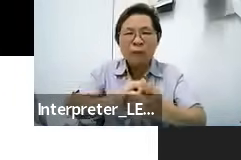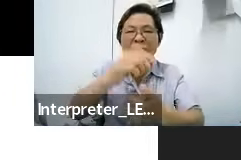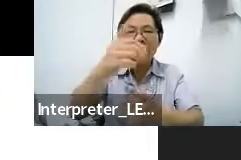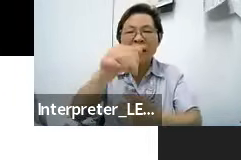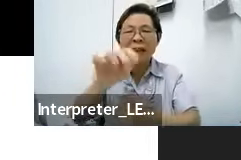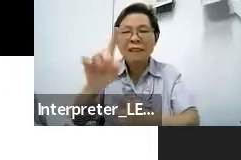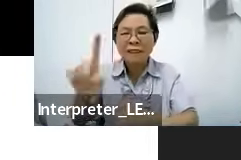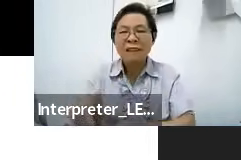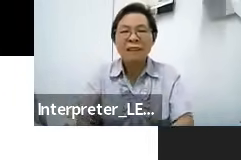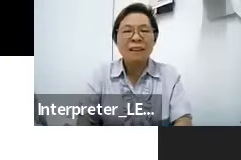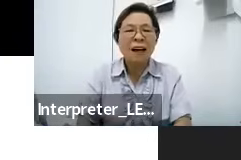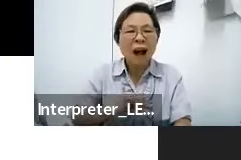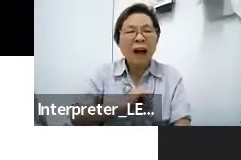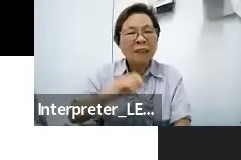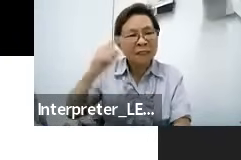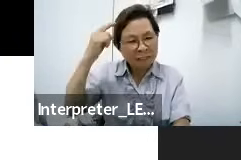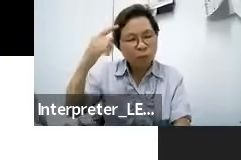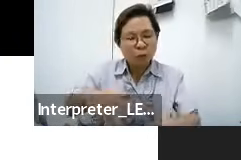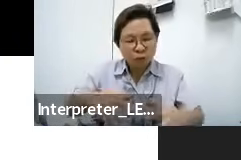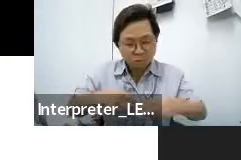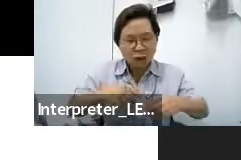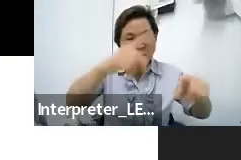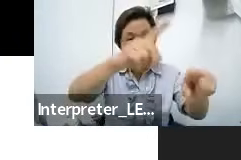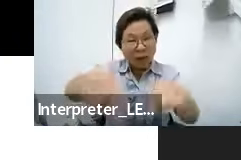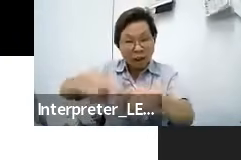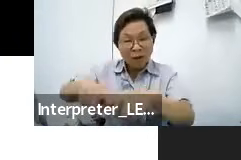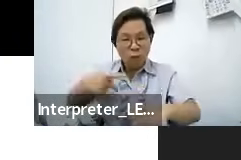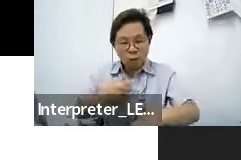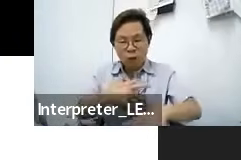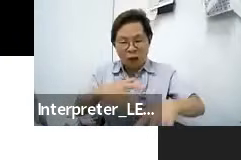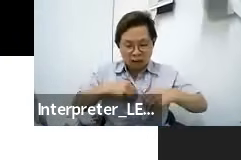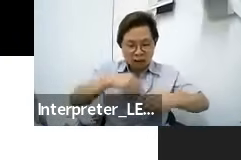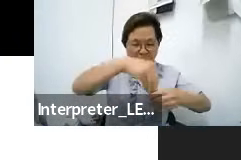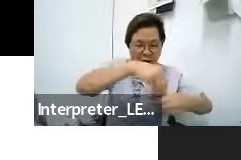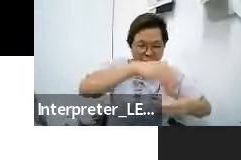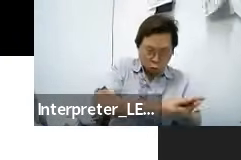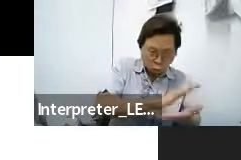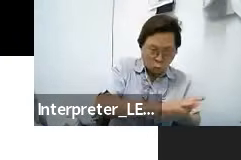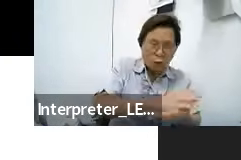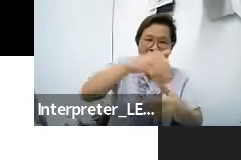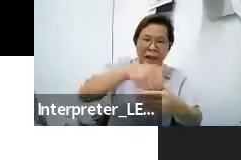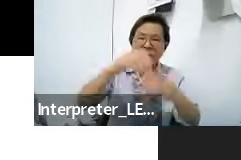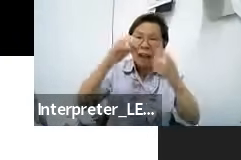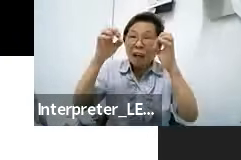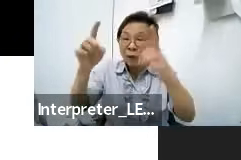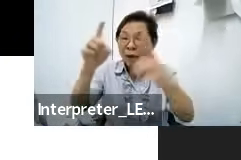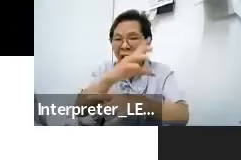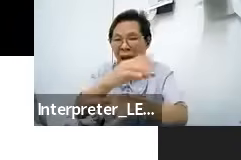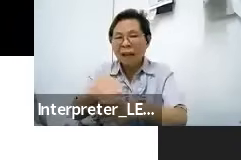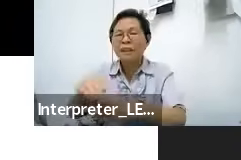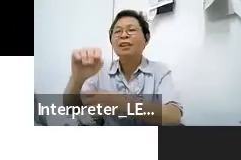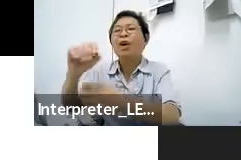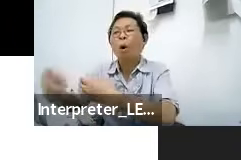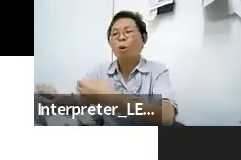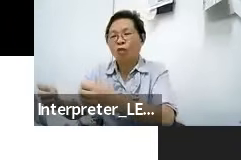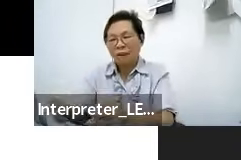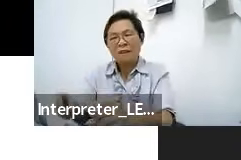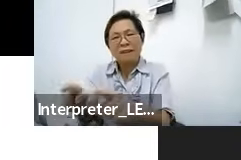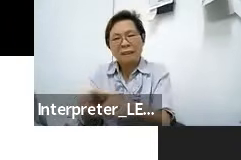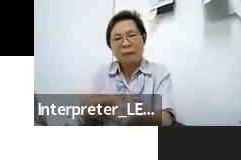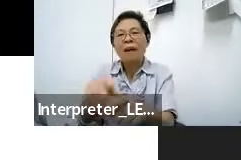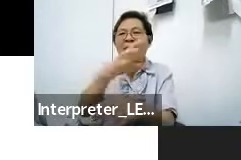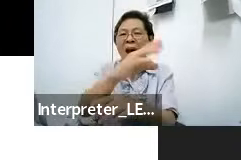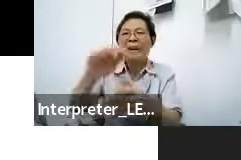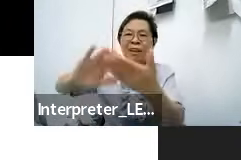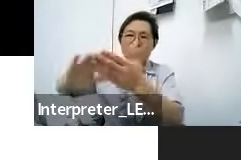should embrace diversity, not only in the schools, not in the education sector, but also in the workplace and in the